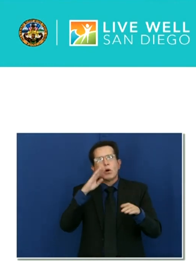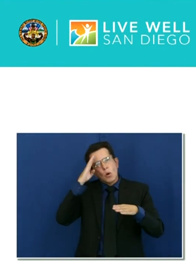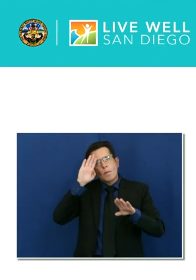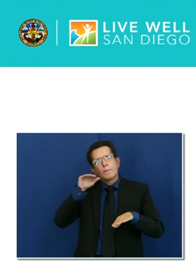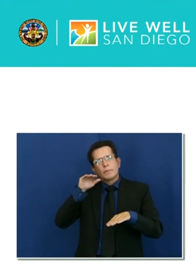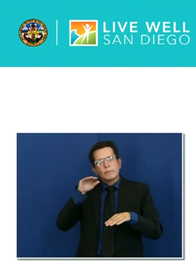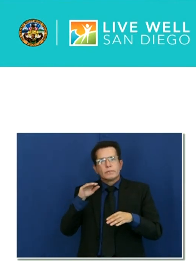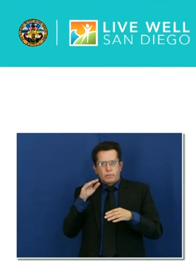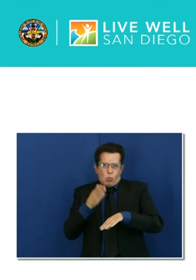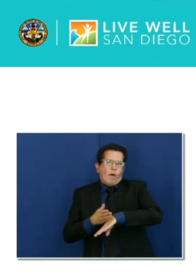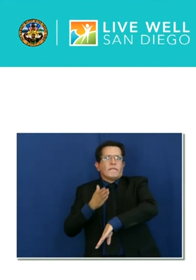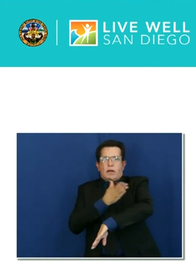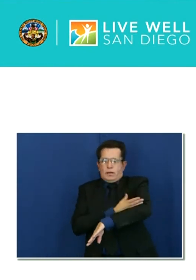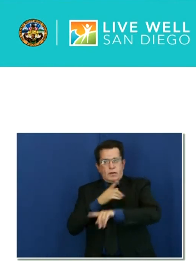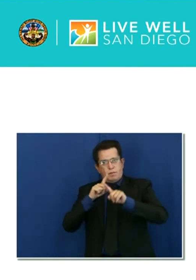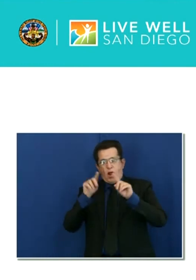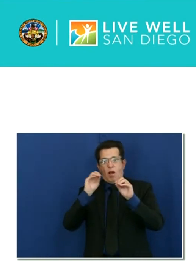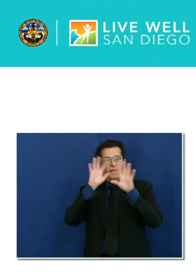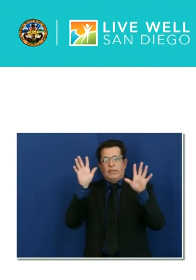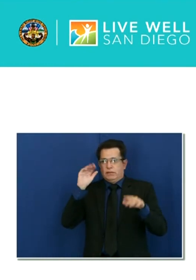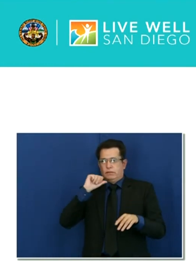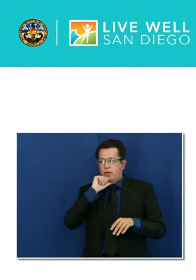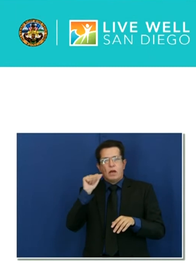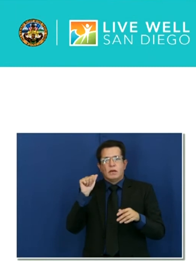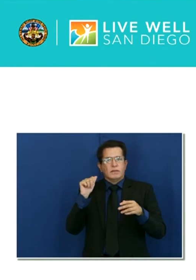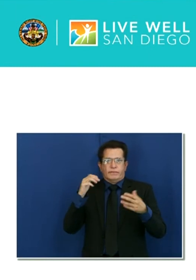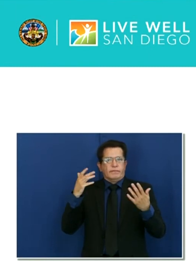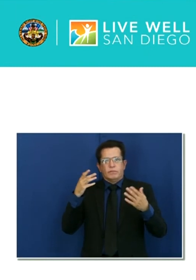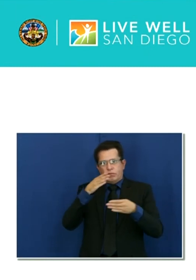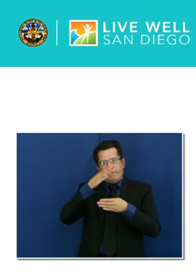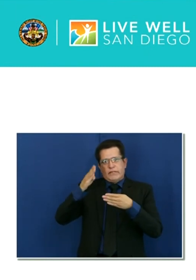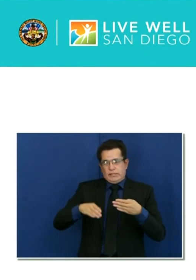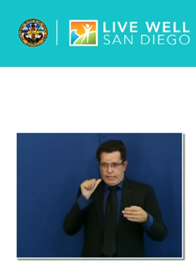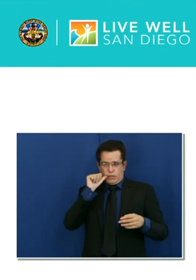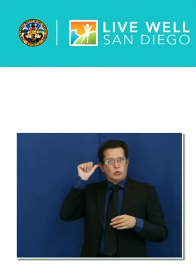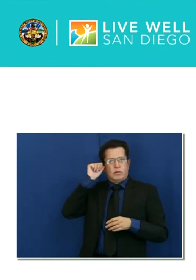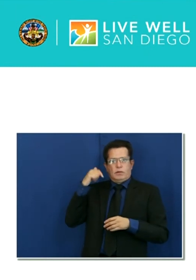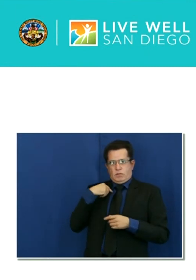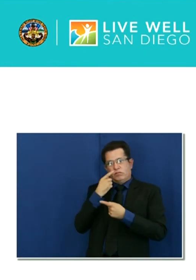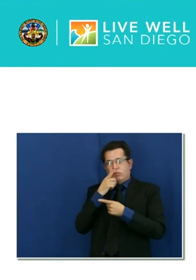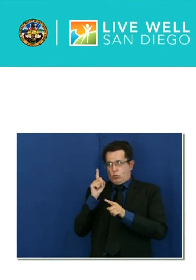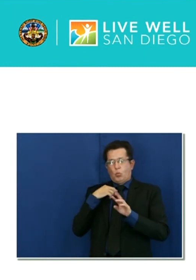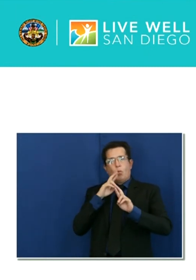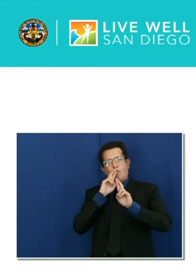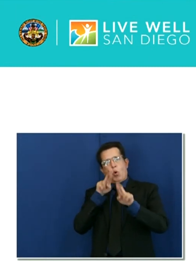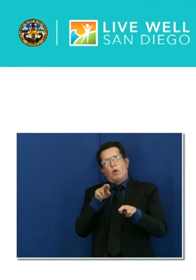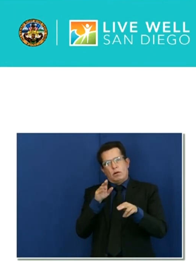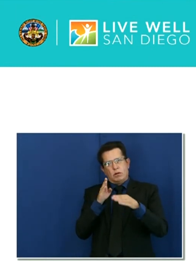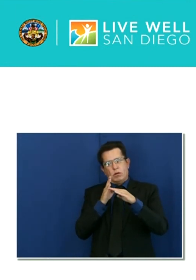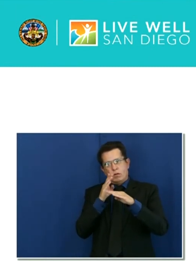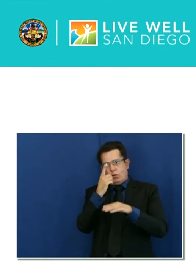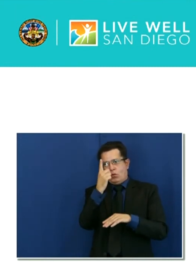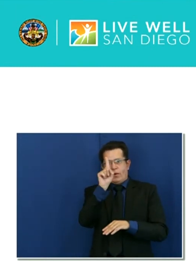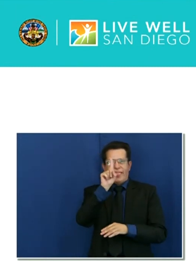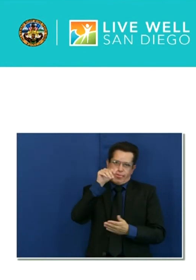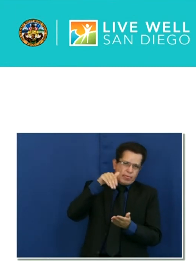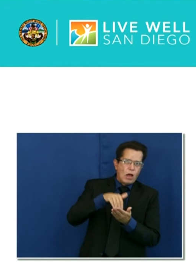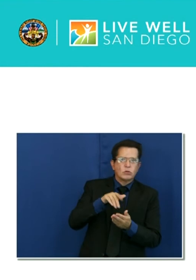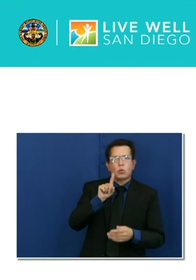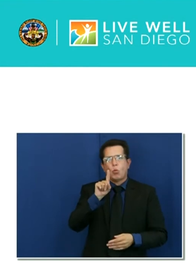It is quite obvious, however, that it did not. Yesterday, the county reported nearly